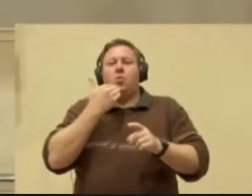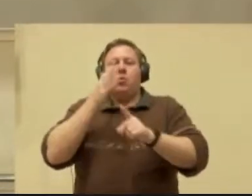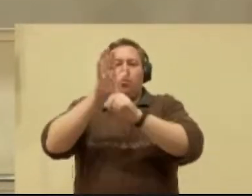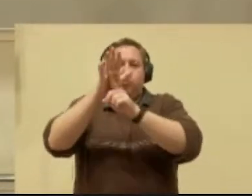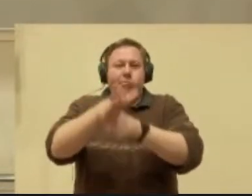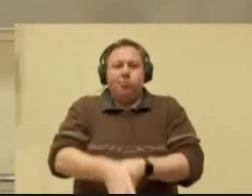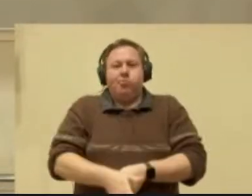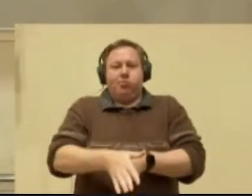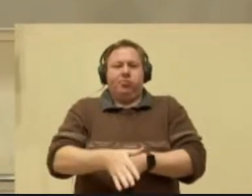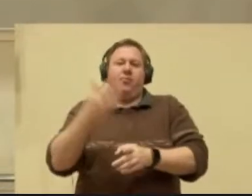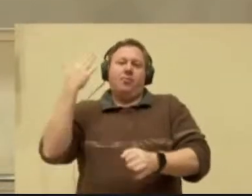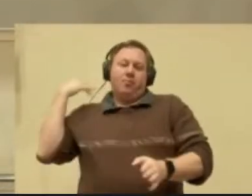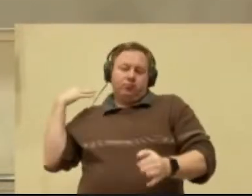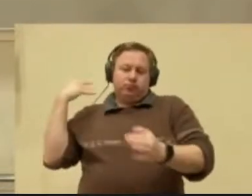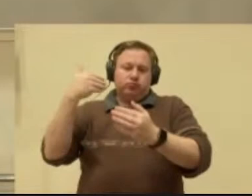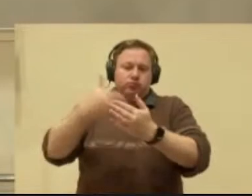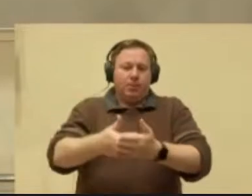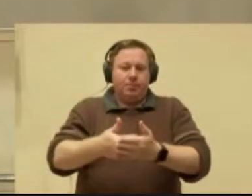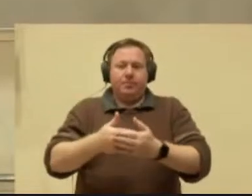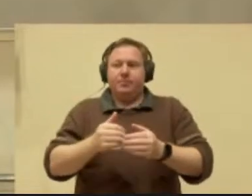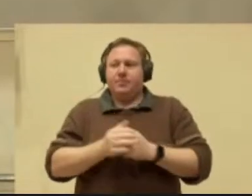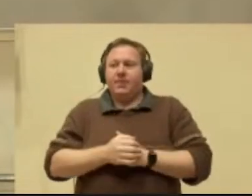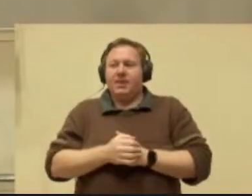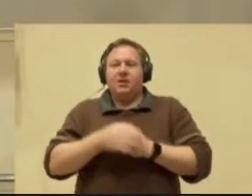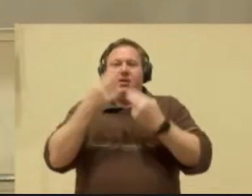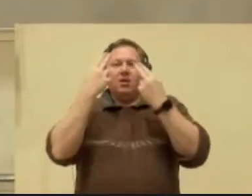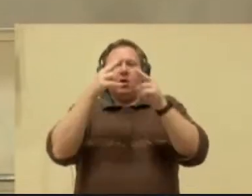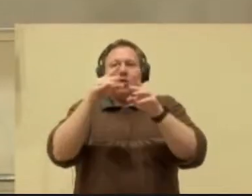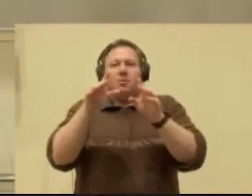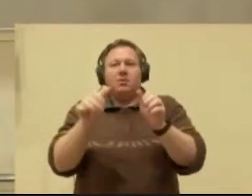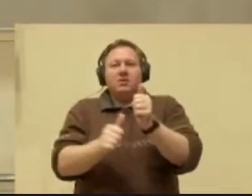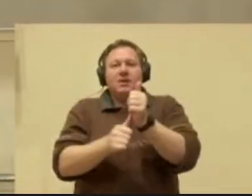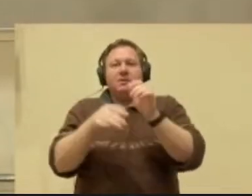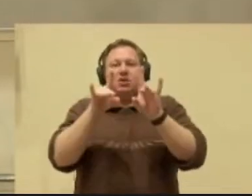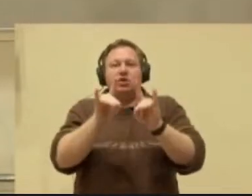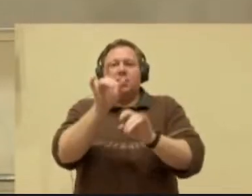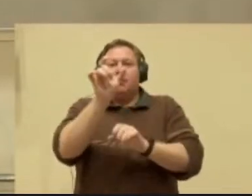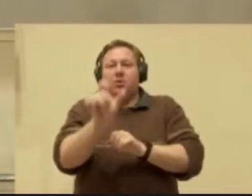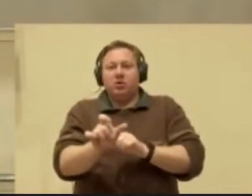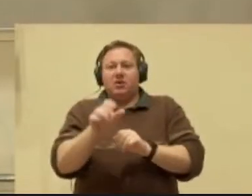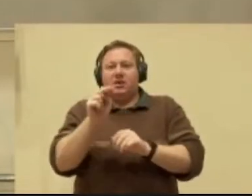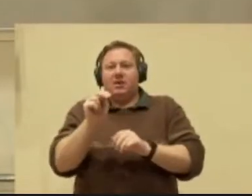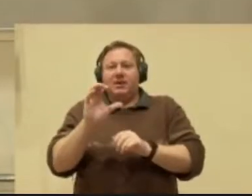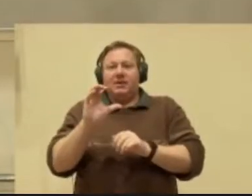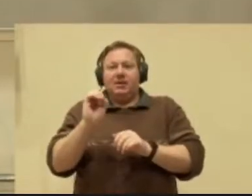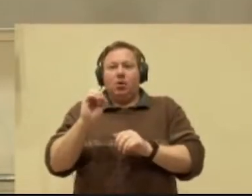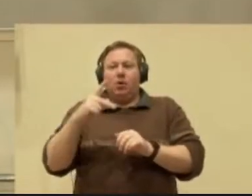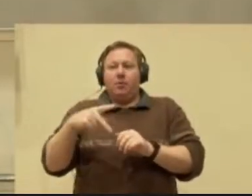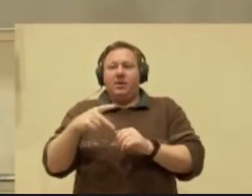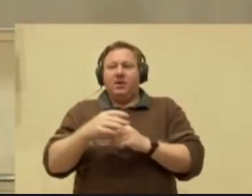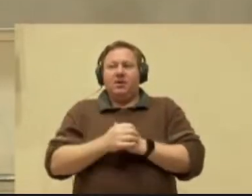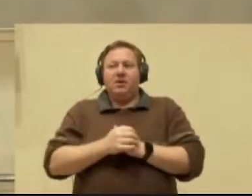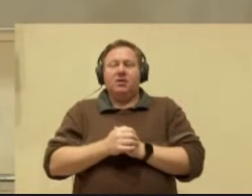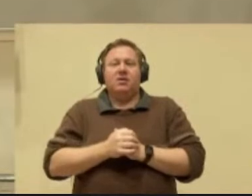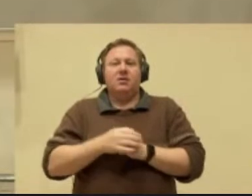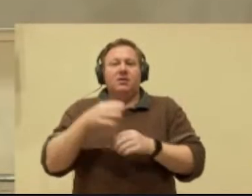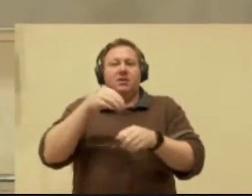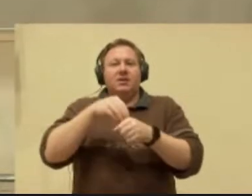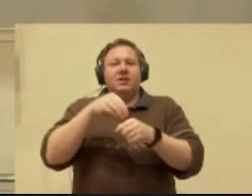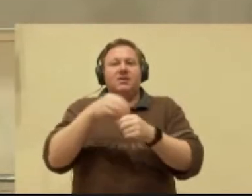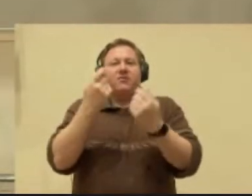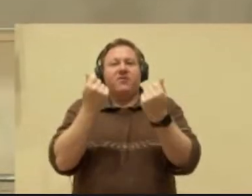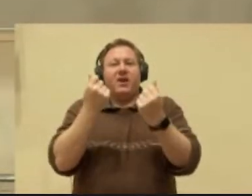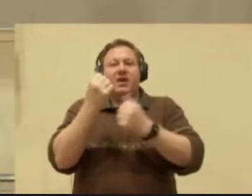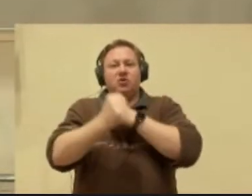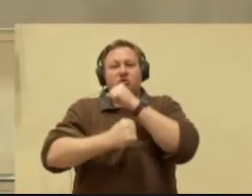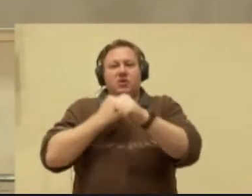discrimination honorable deputy chairperson of ncop in the financial year